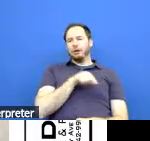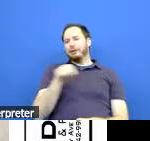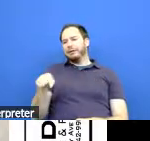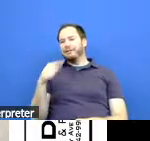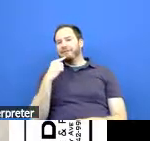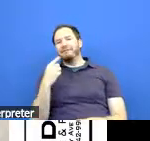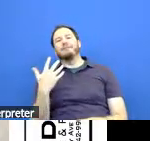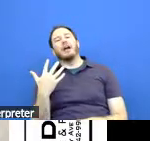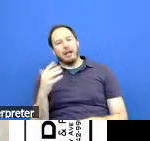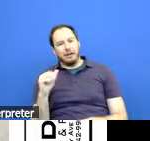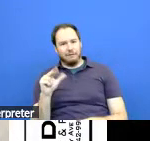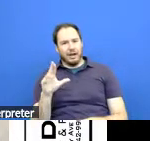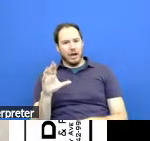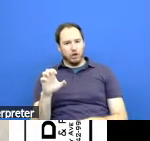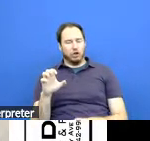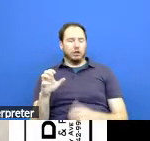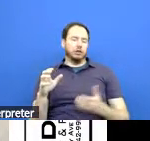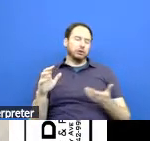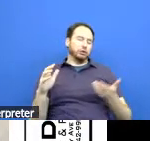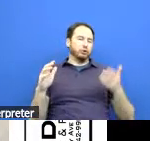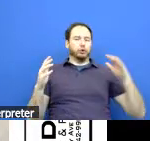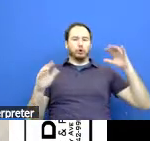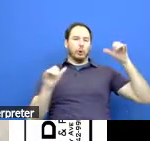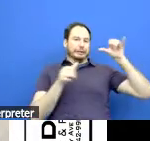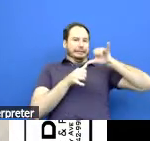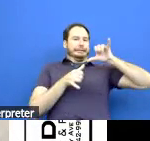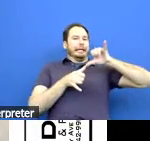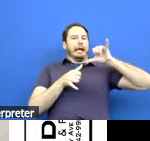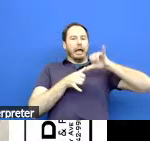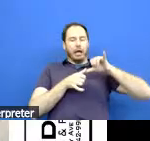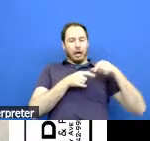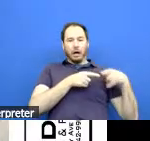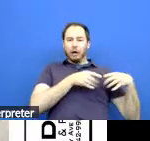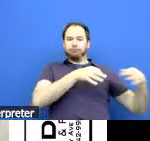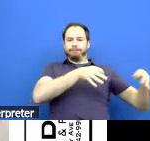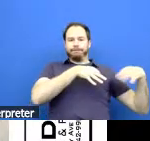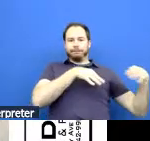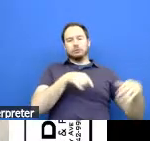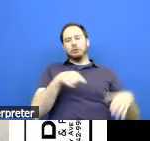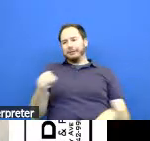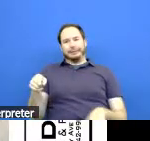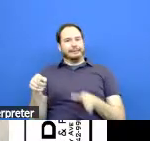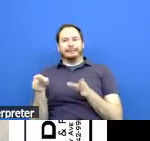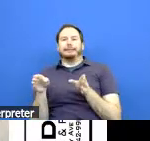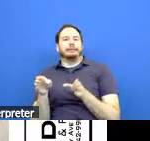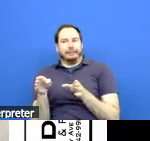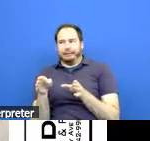5. So in terms of an ability to shift the stuff around, there's not a whole